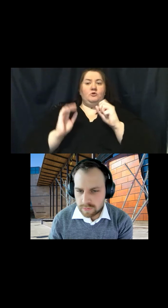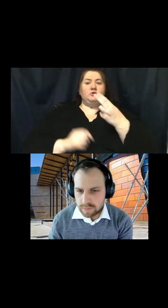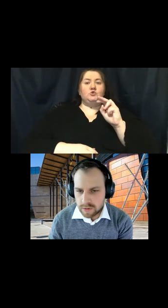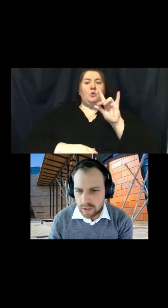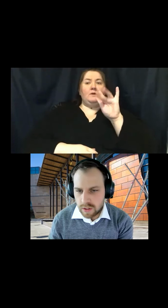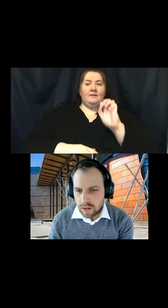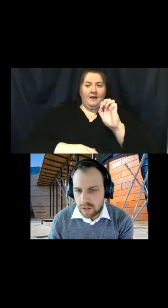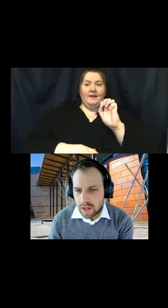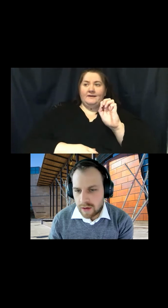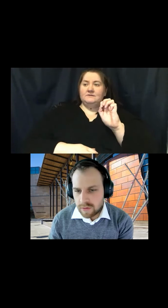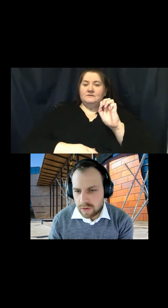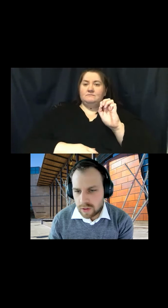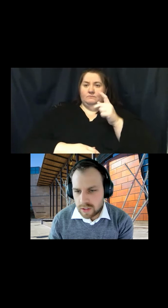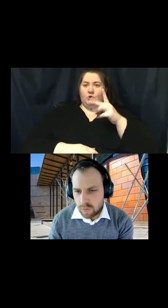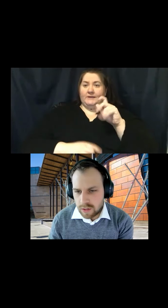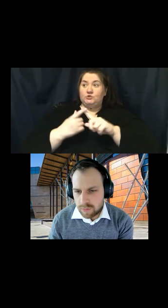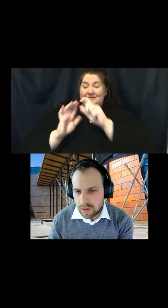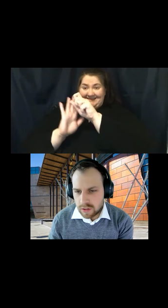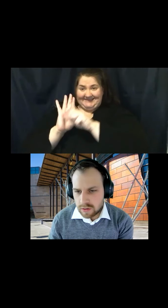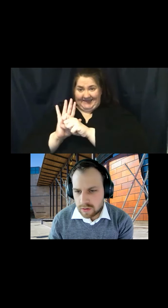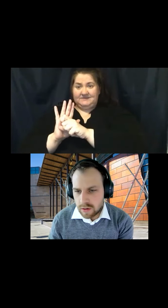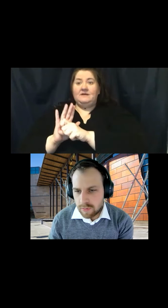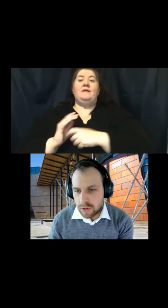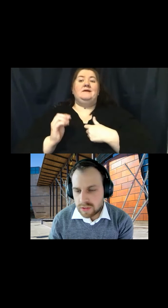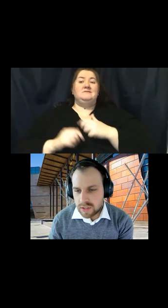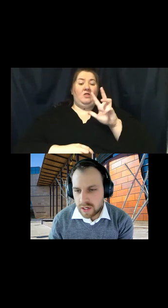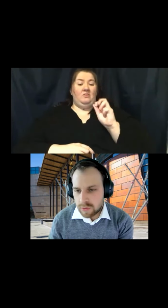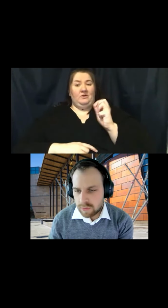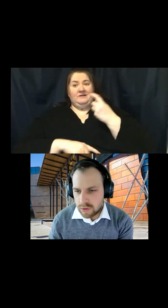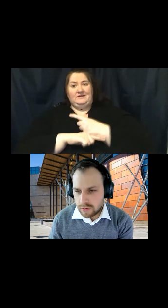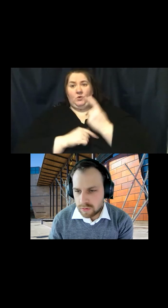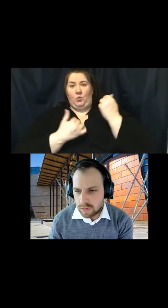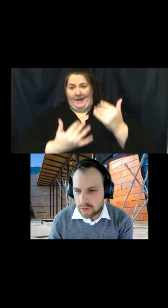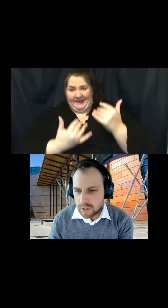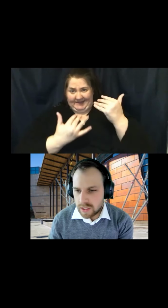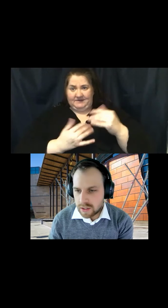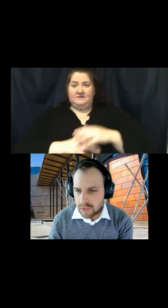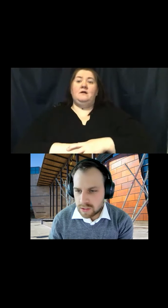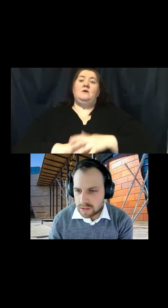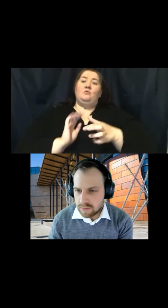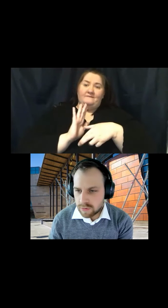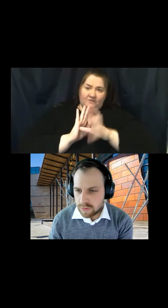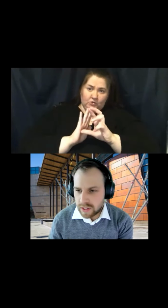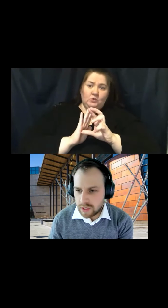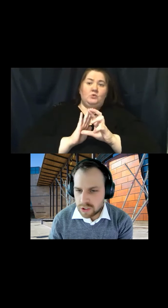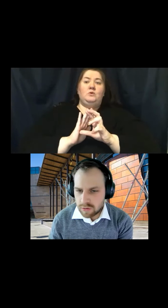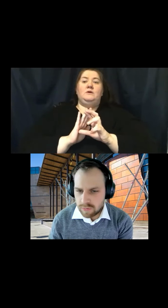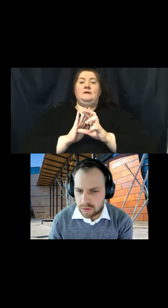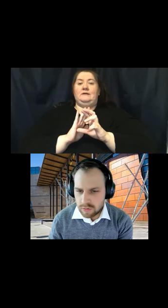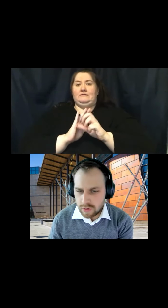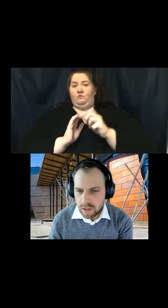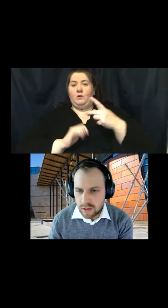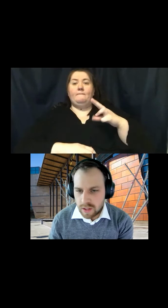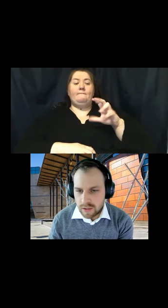Board. After the 30-day waiting period, post-entitlement review can commence for final